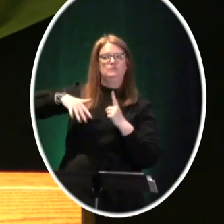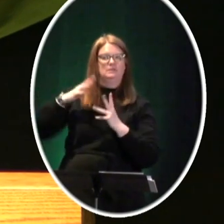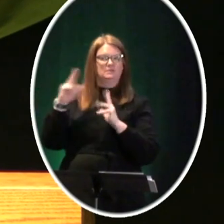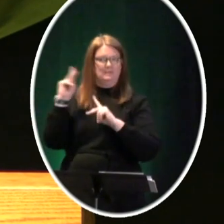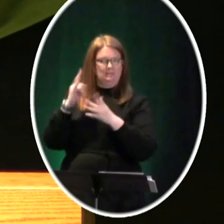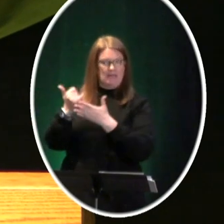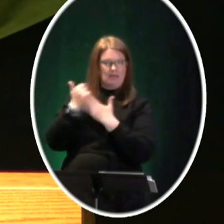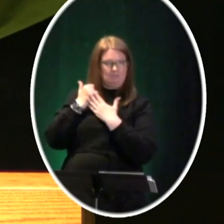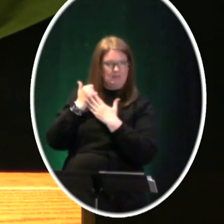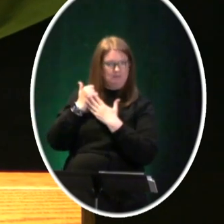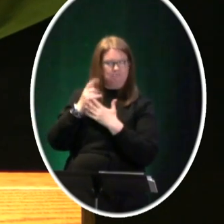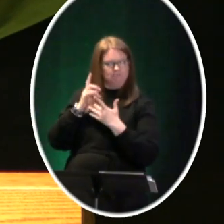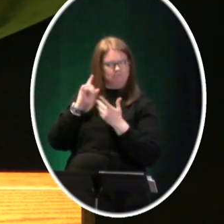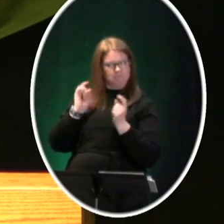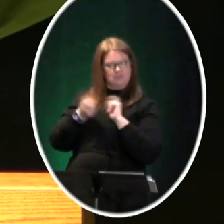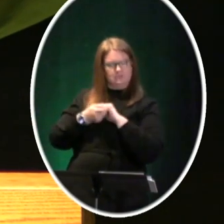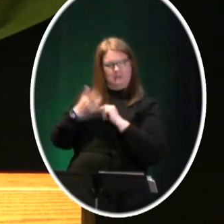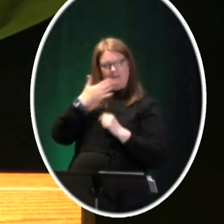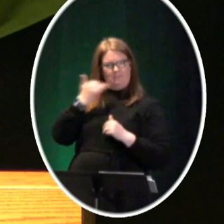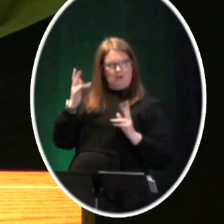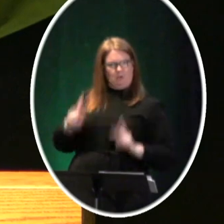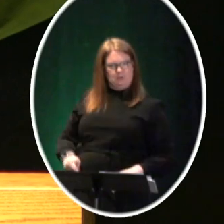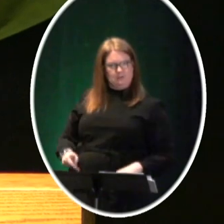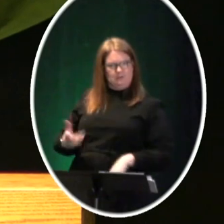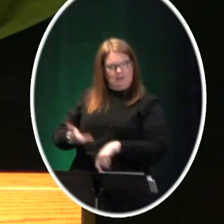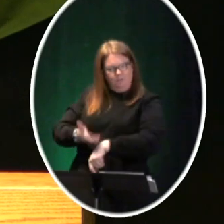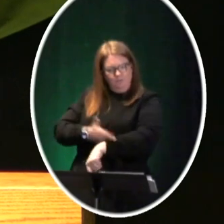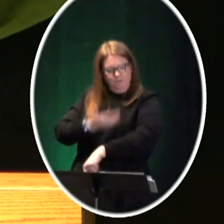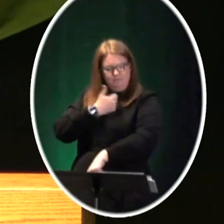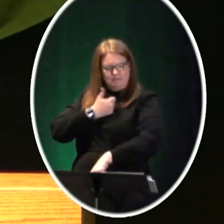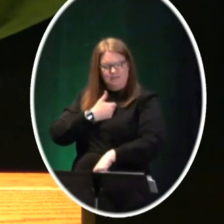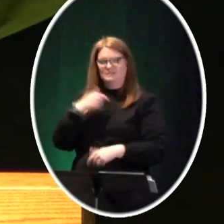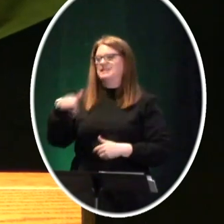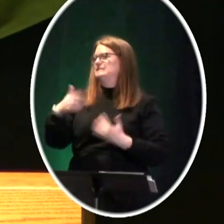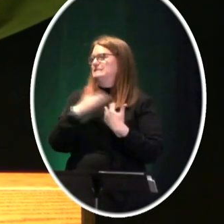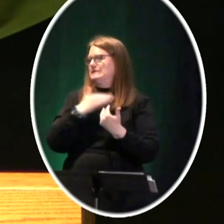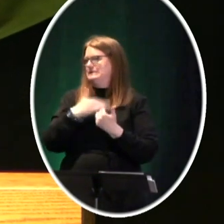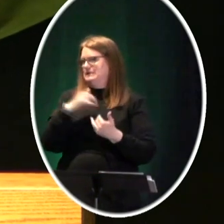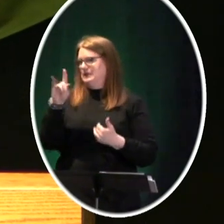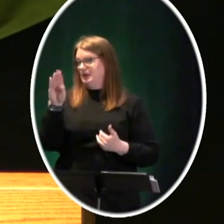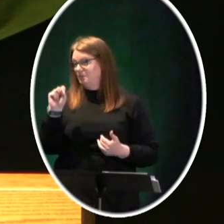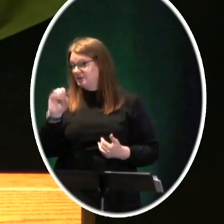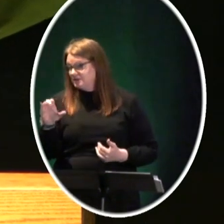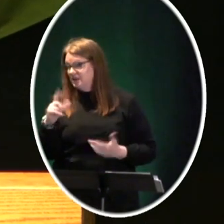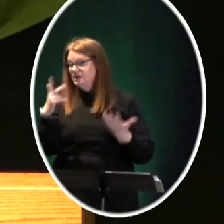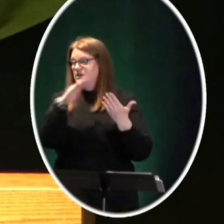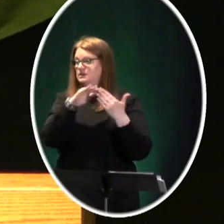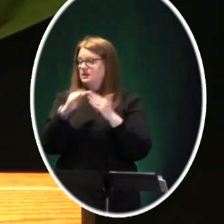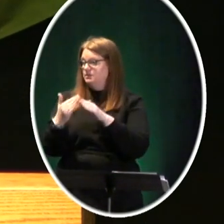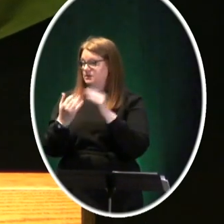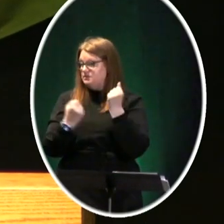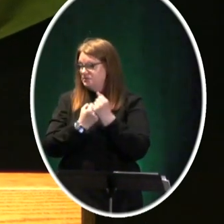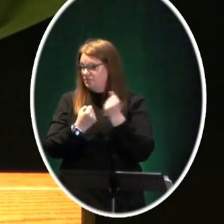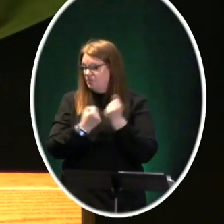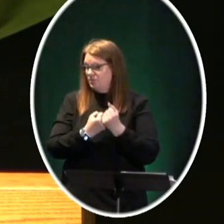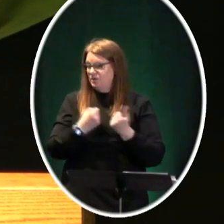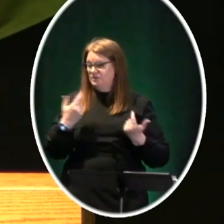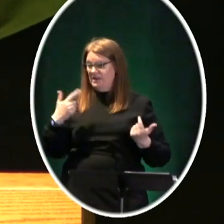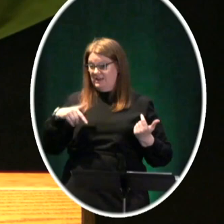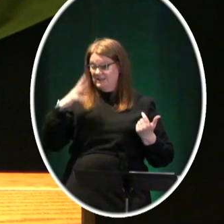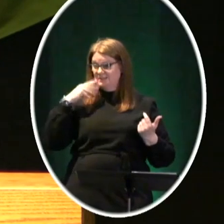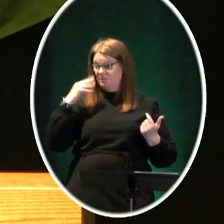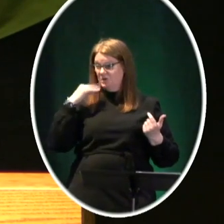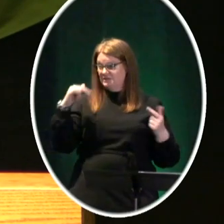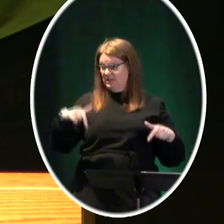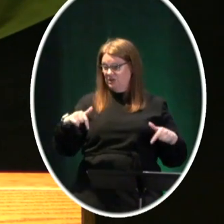make me a better person in life. This was easy to do at BSC. The community and support I experienced while attending